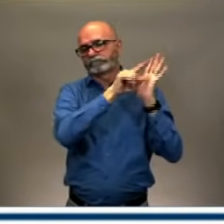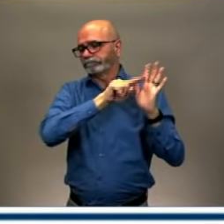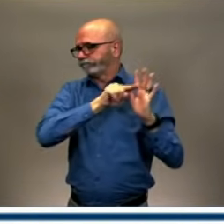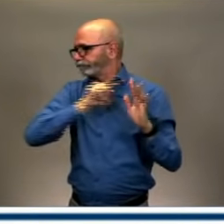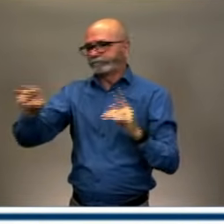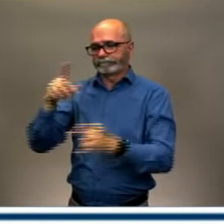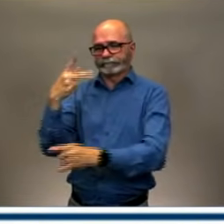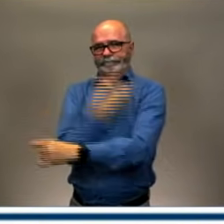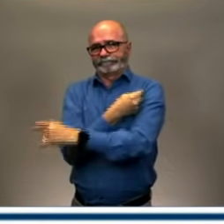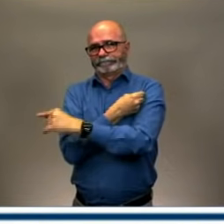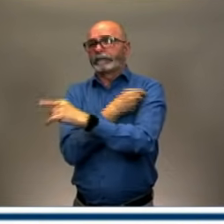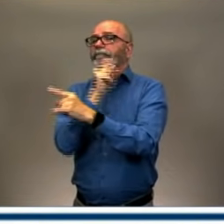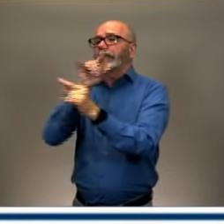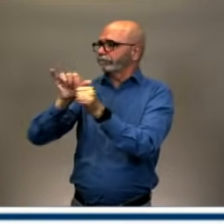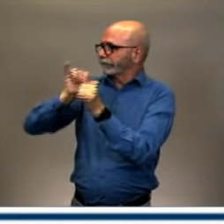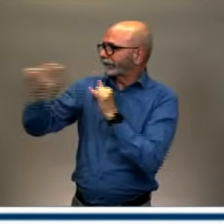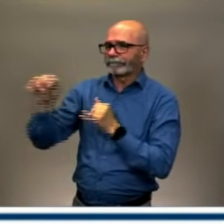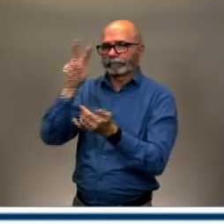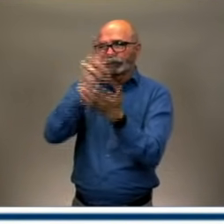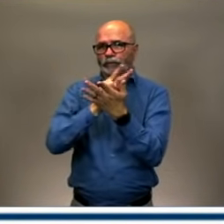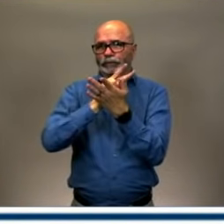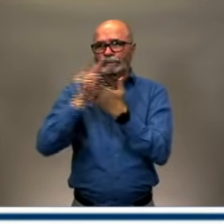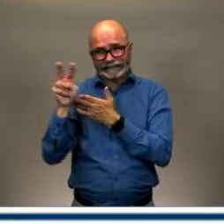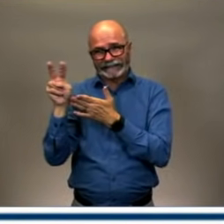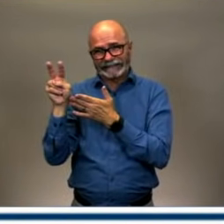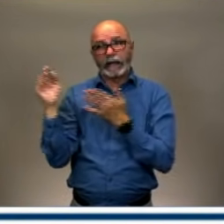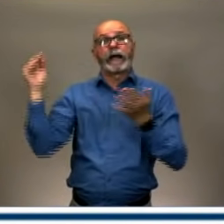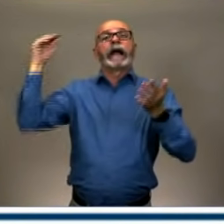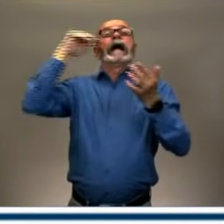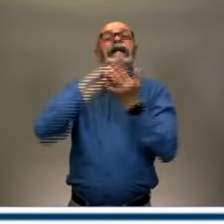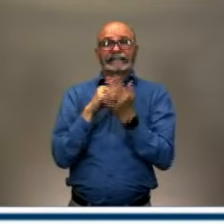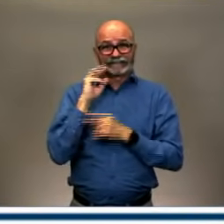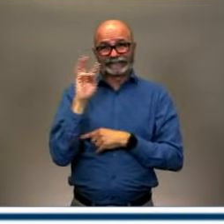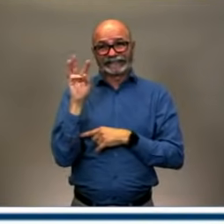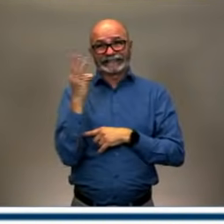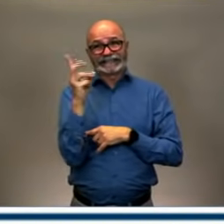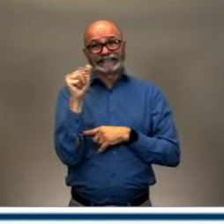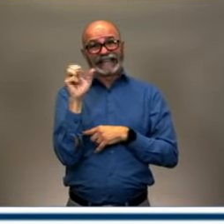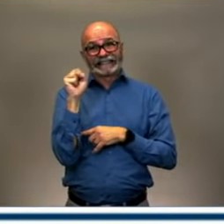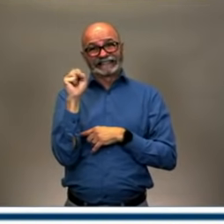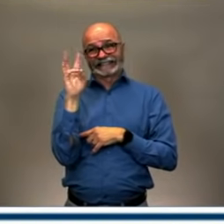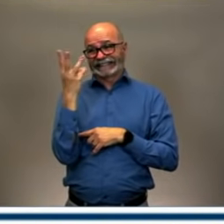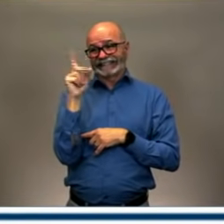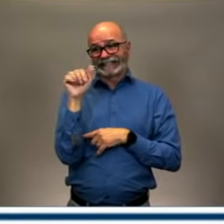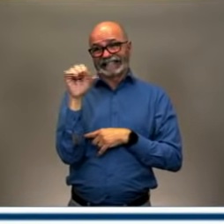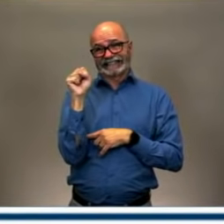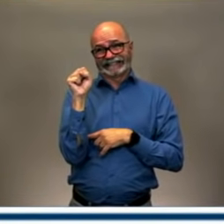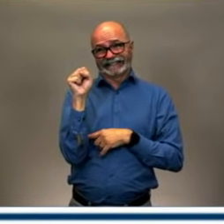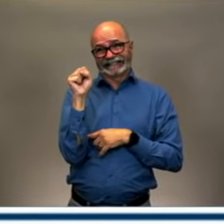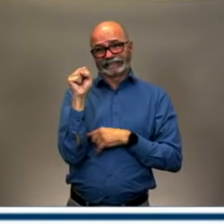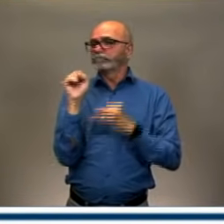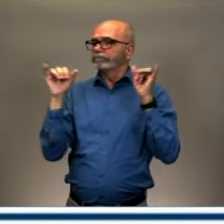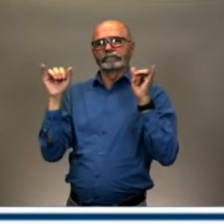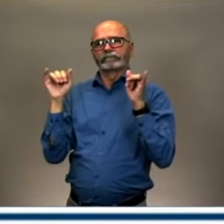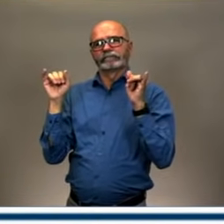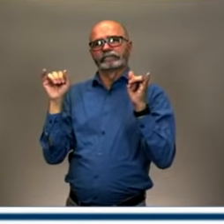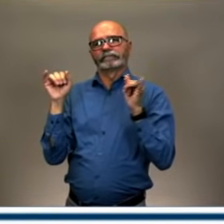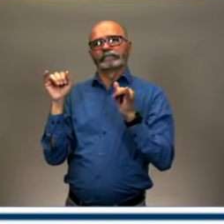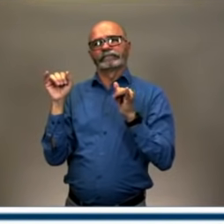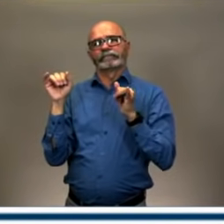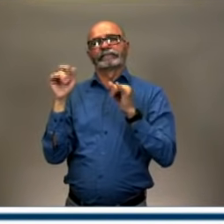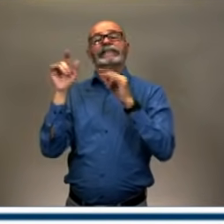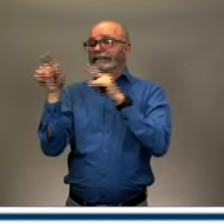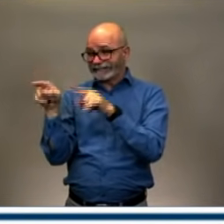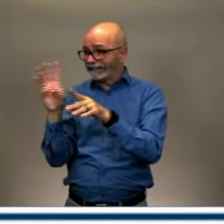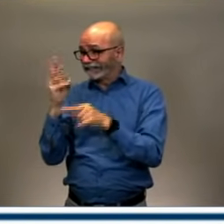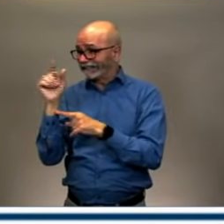again on day 6 to 8. A negative test doesn't replace their modified isolation, but it does